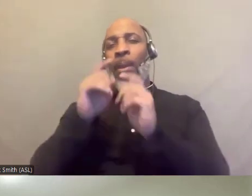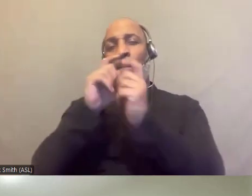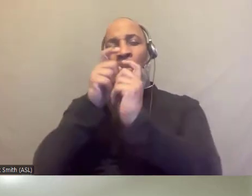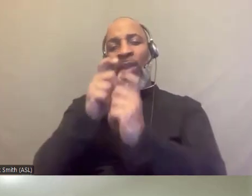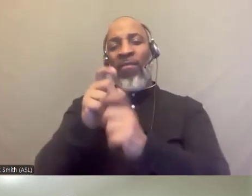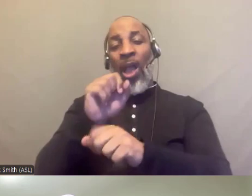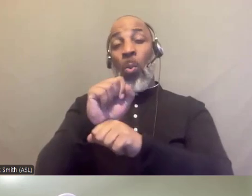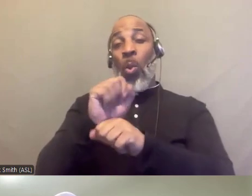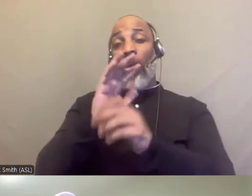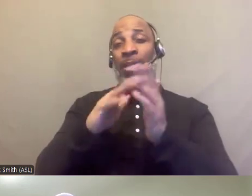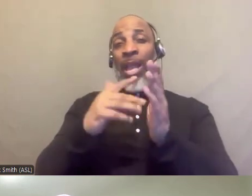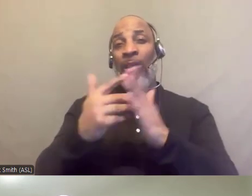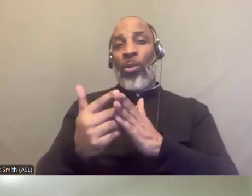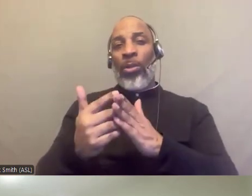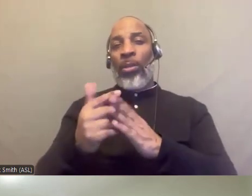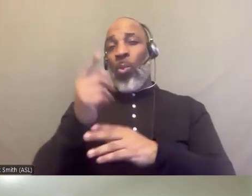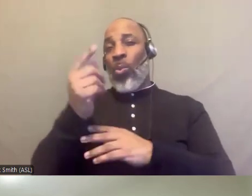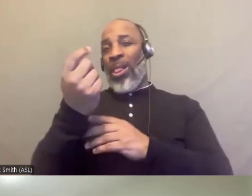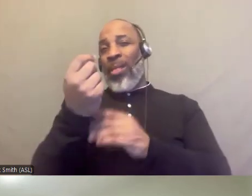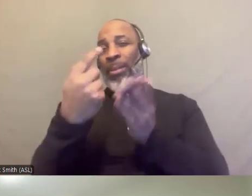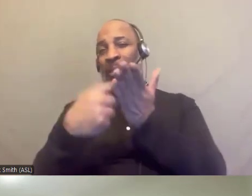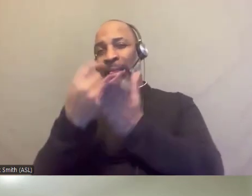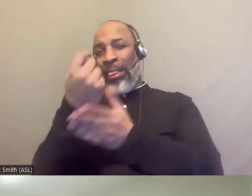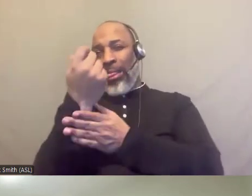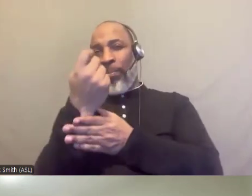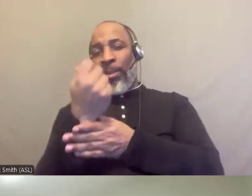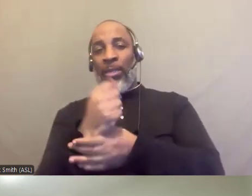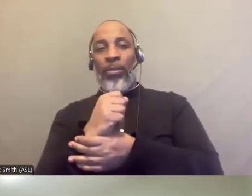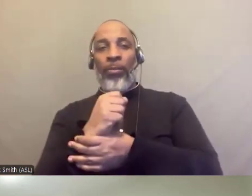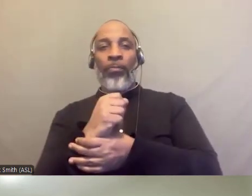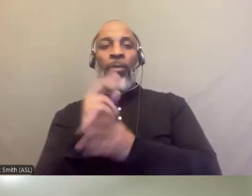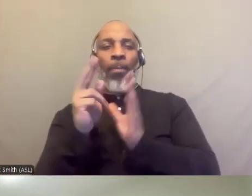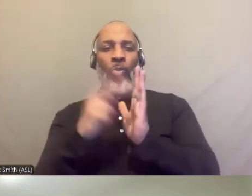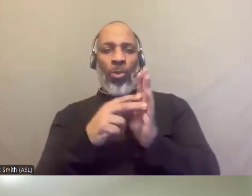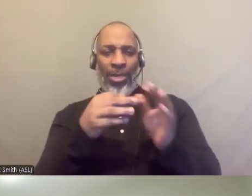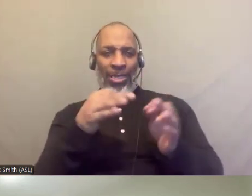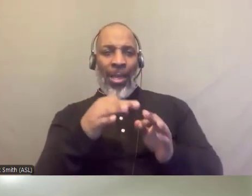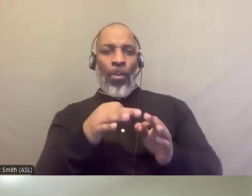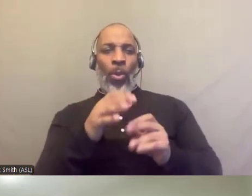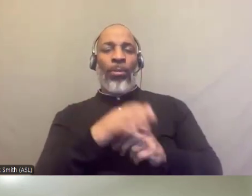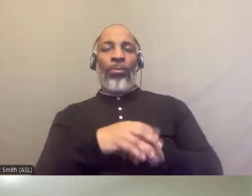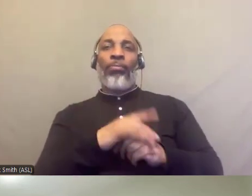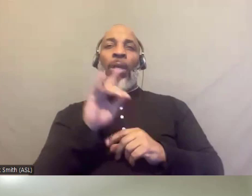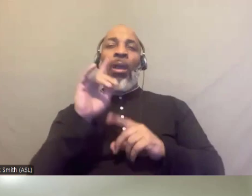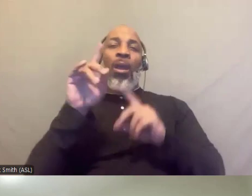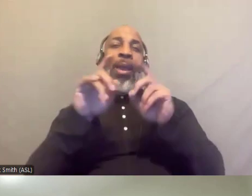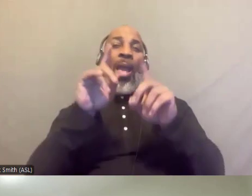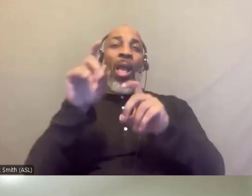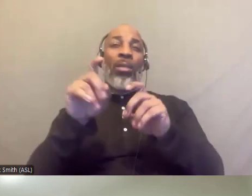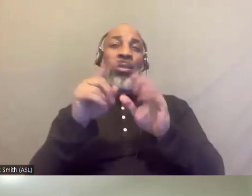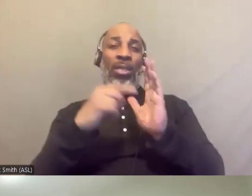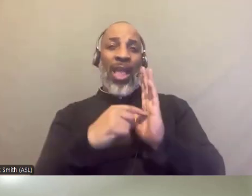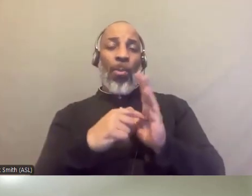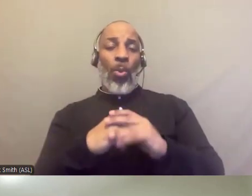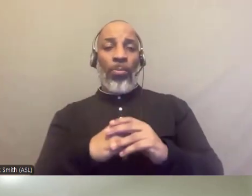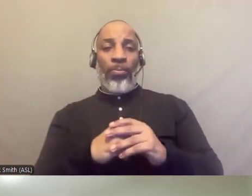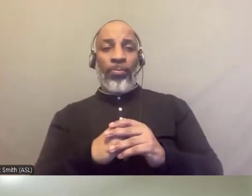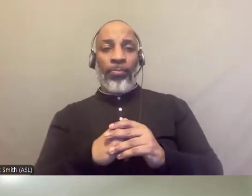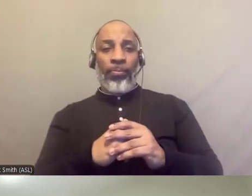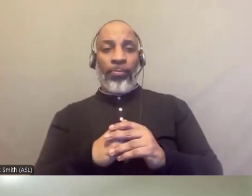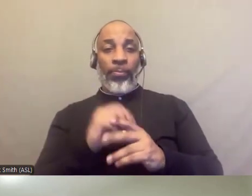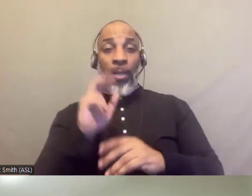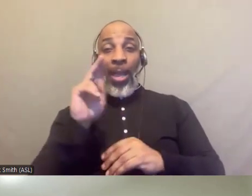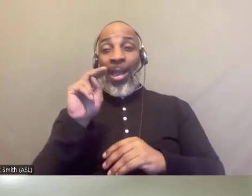schedule. We've touched on this topic already. I'll read the example and then we'll ask a couple poll questions. Natalie